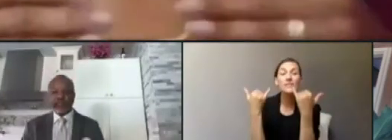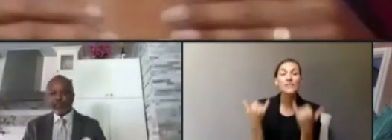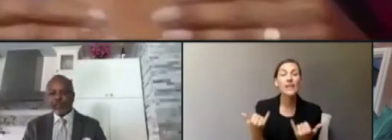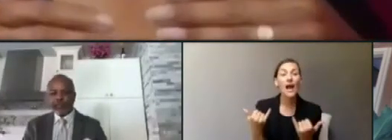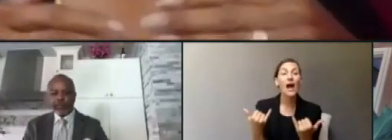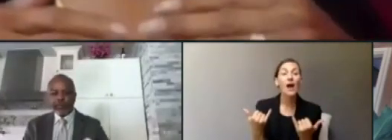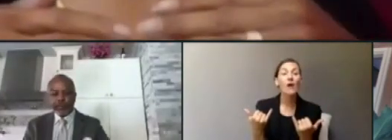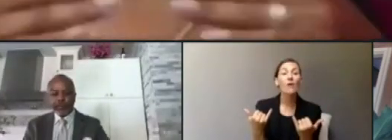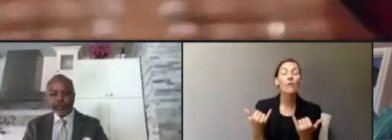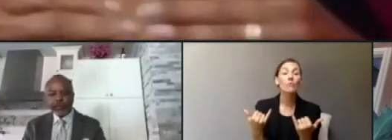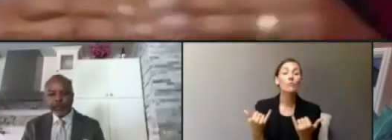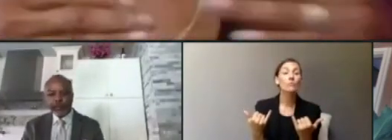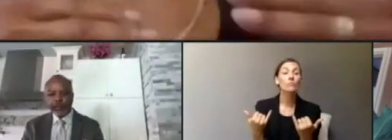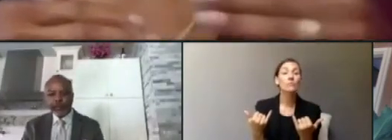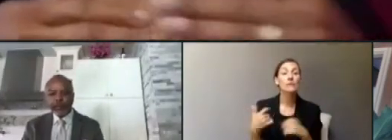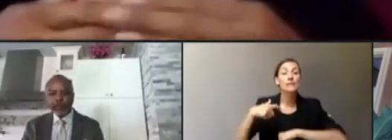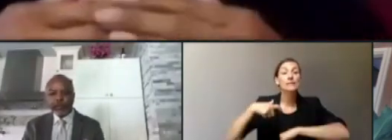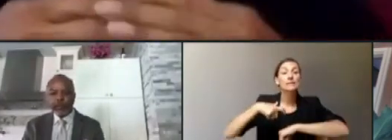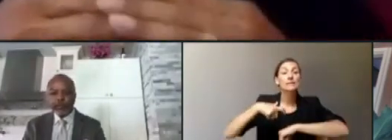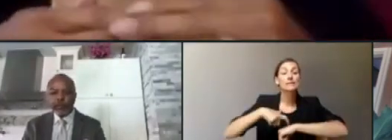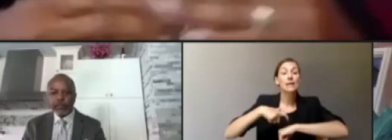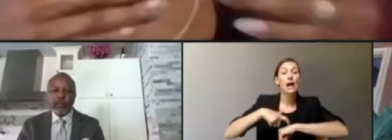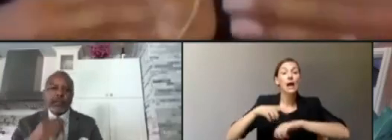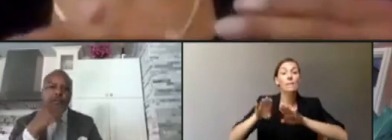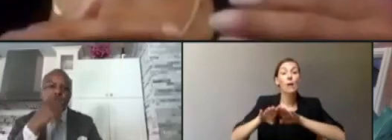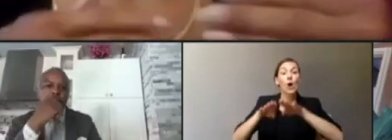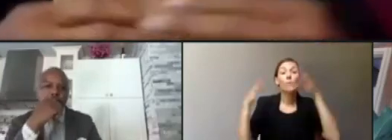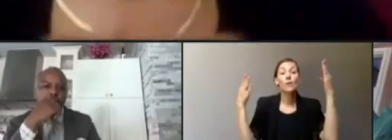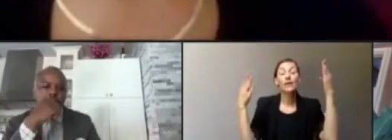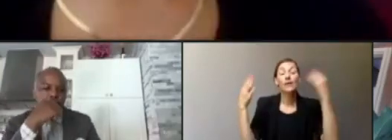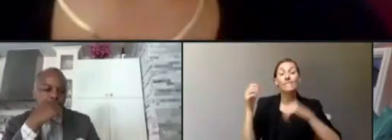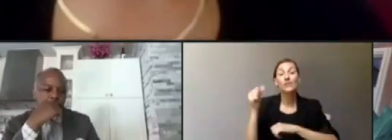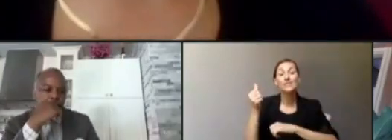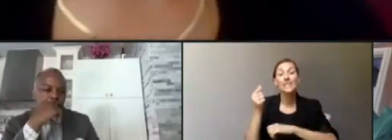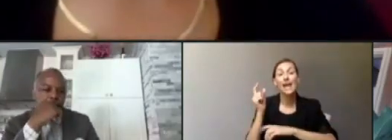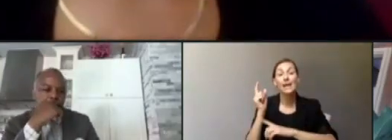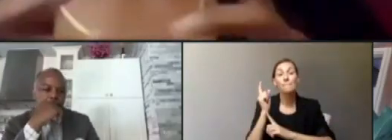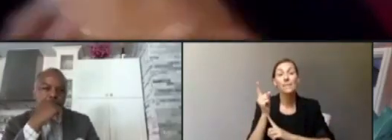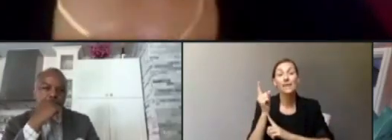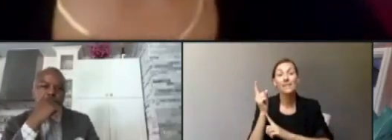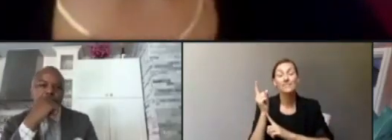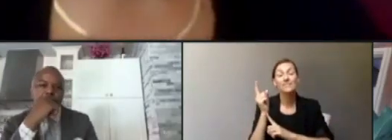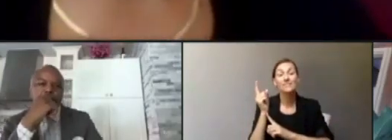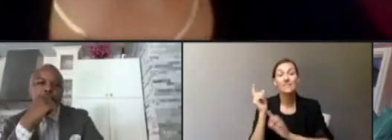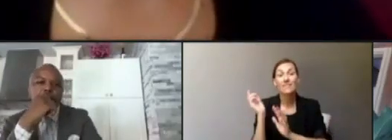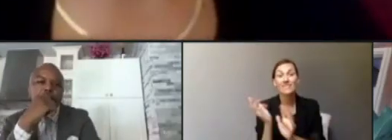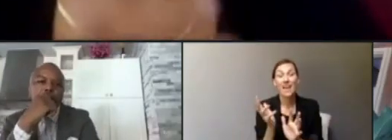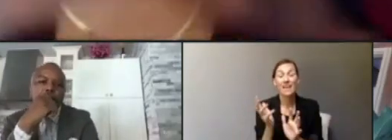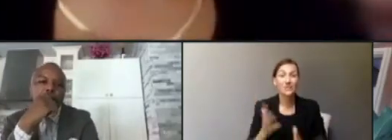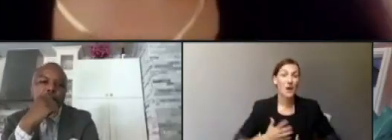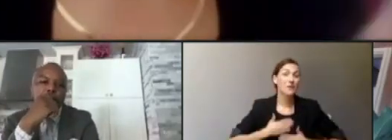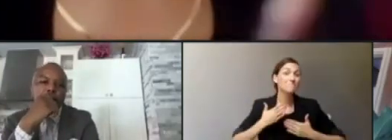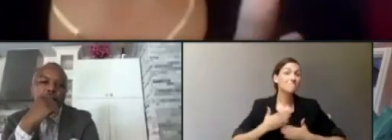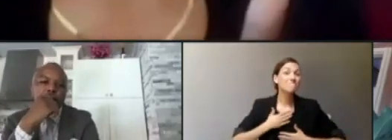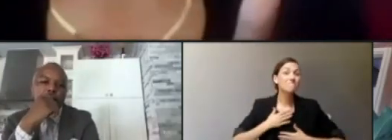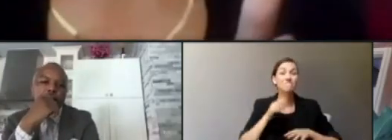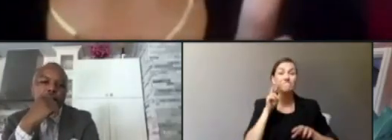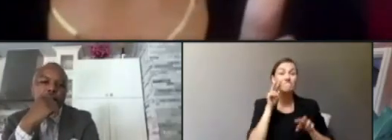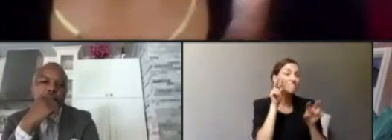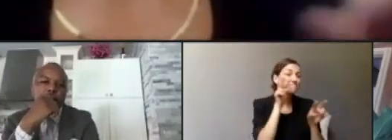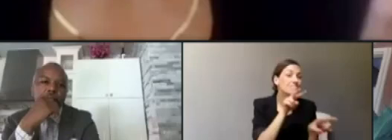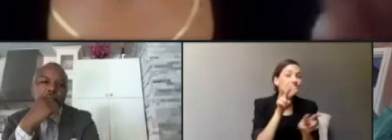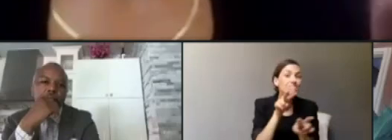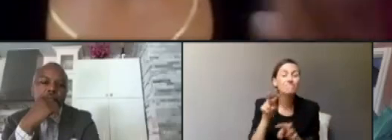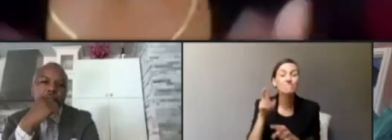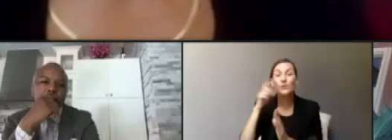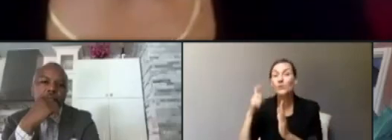extend our time a little bit for about another 10 minutes. And I have the joy of looking out and seeing everybody